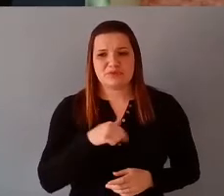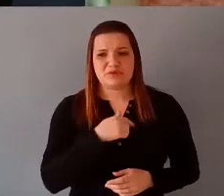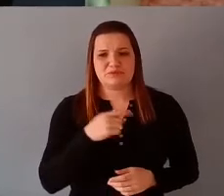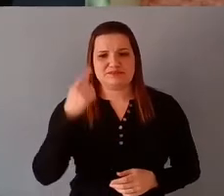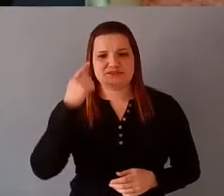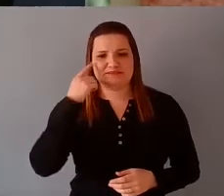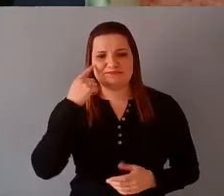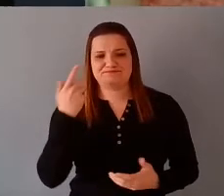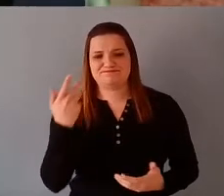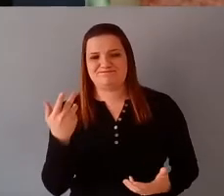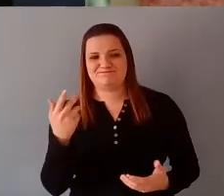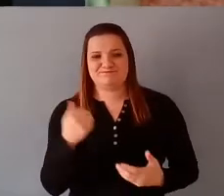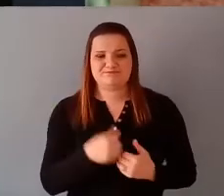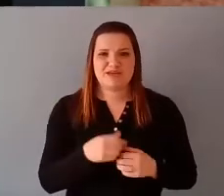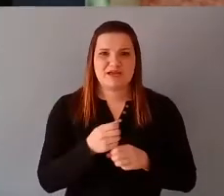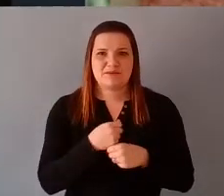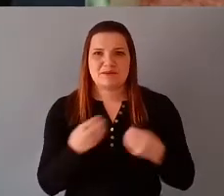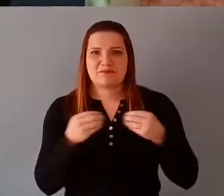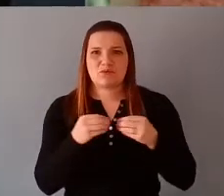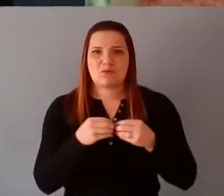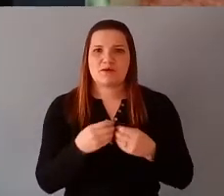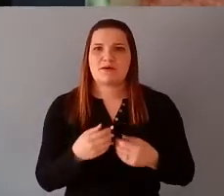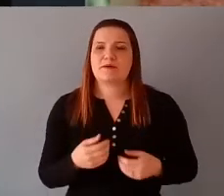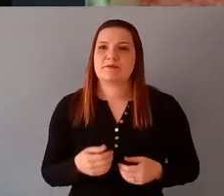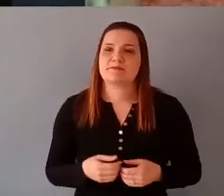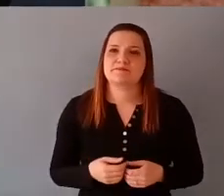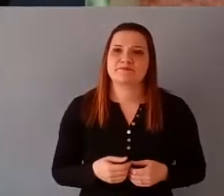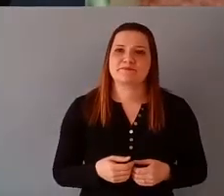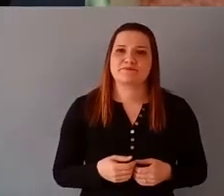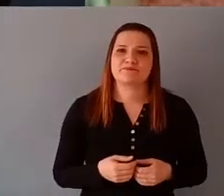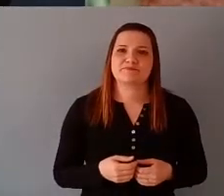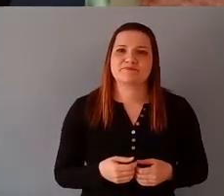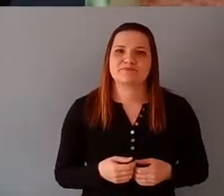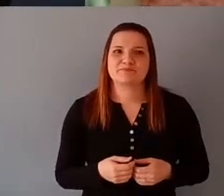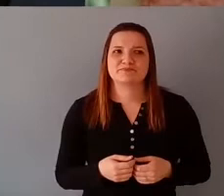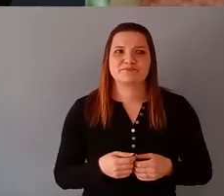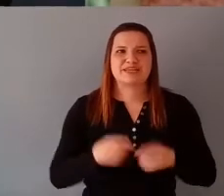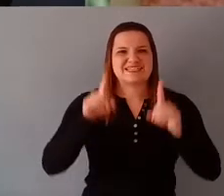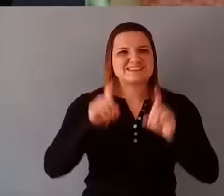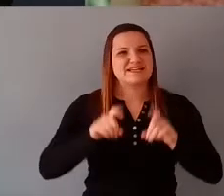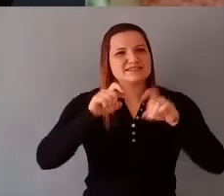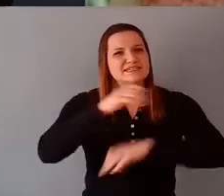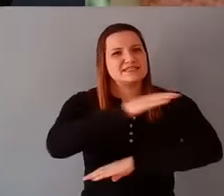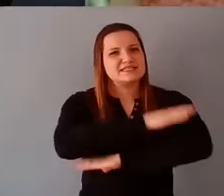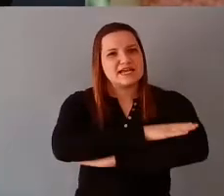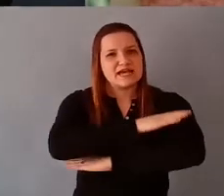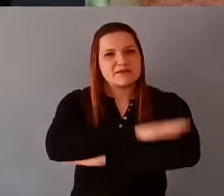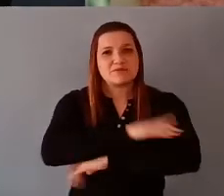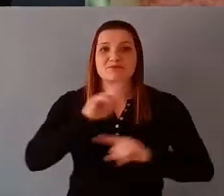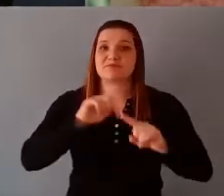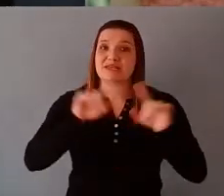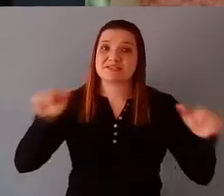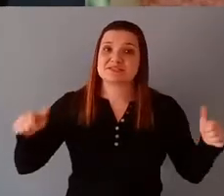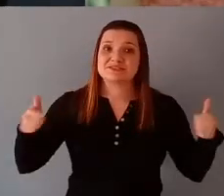at creating more, screening tables, and our challenge right now is staffing